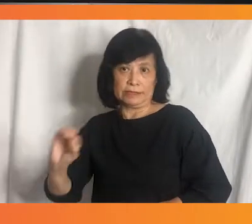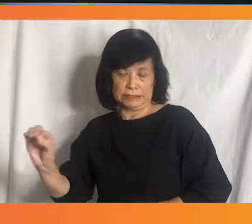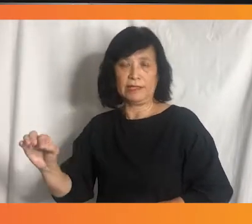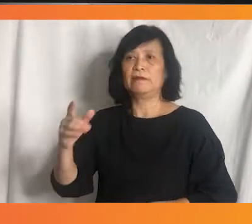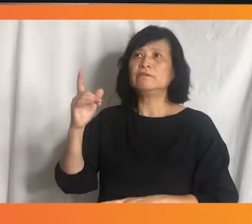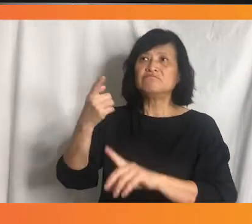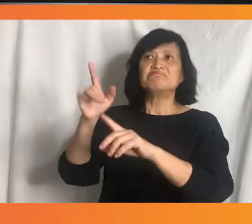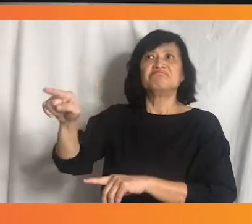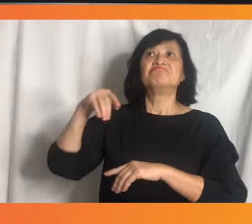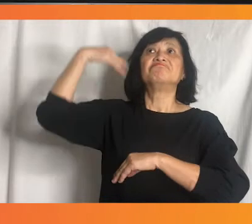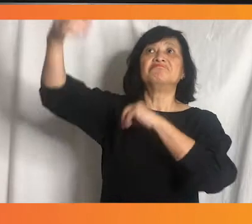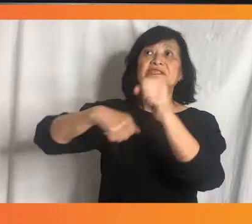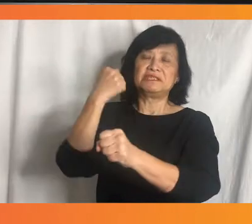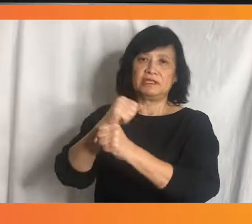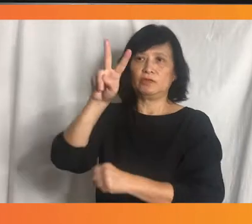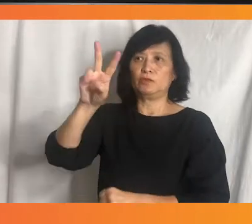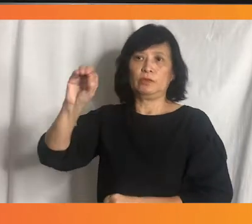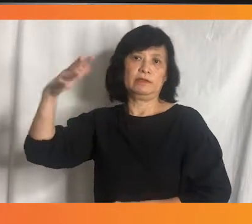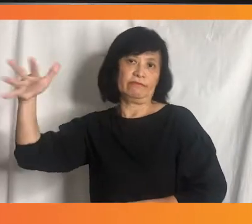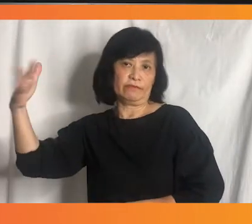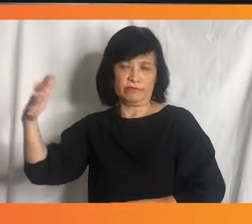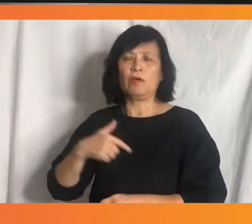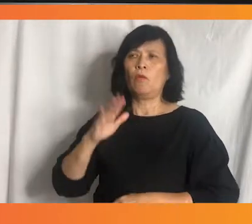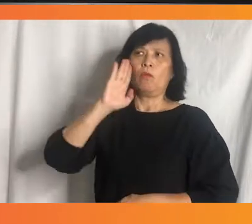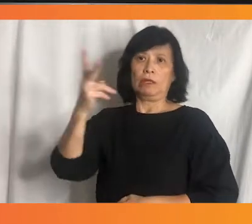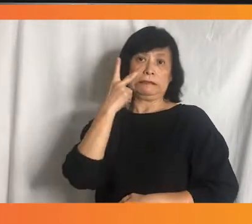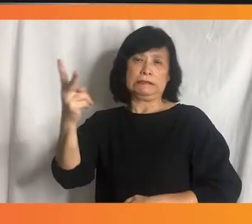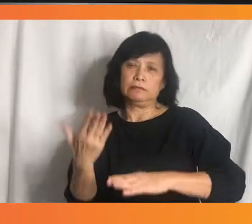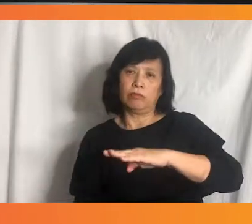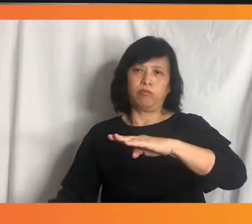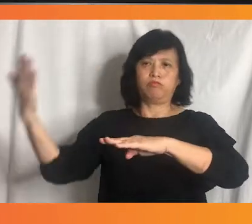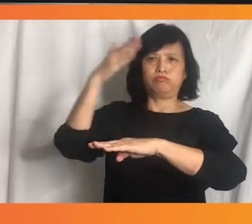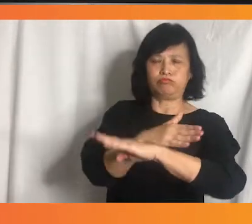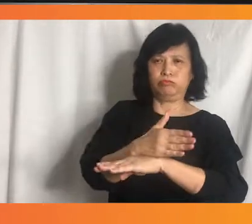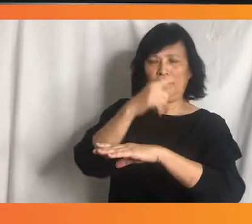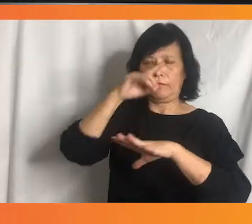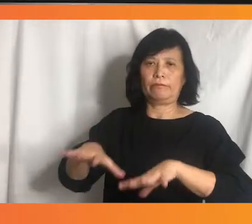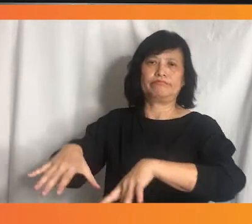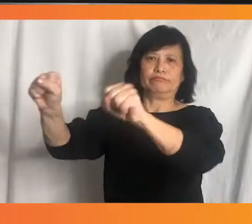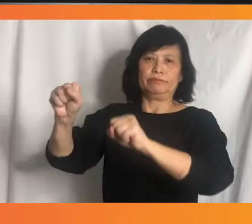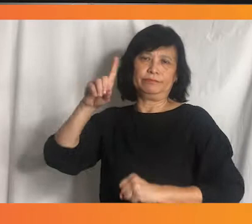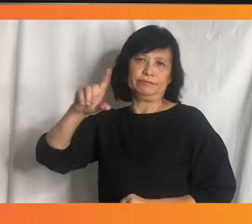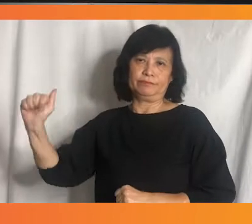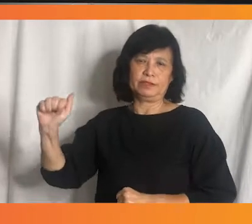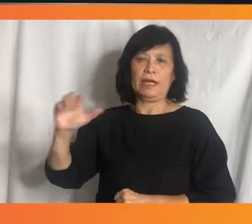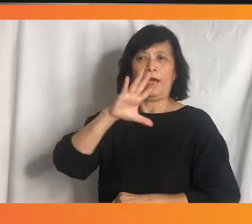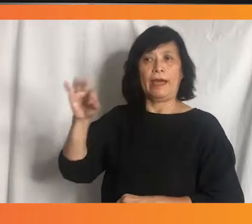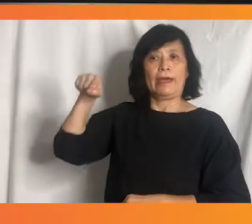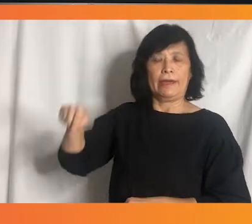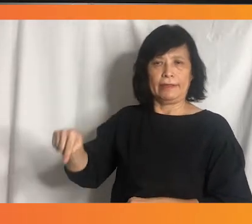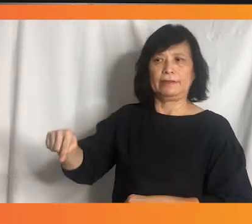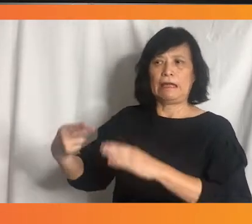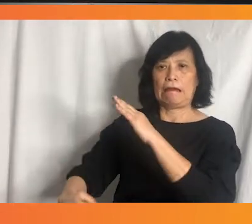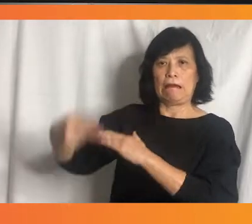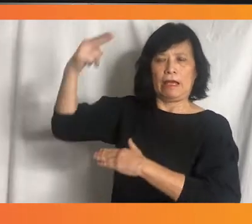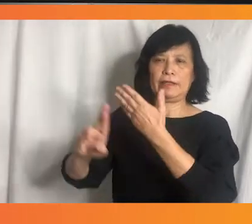by 2050, which means that we are expecting an increase of people with acquired disabilities who will then be at